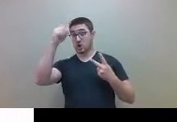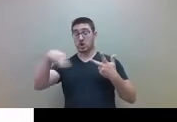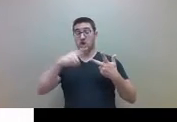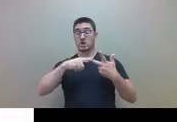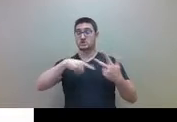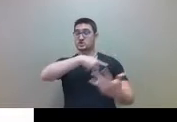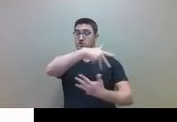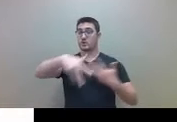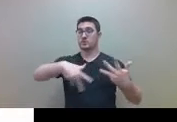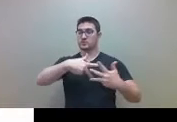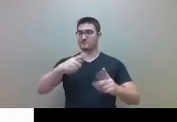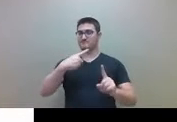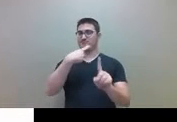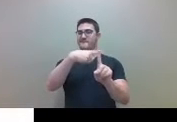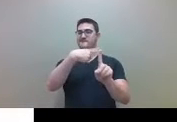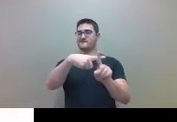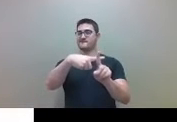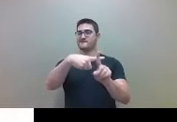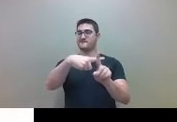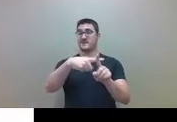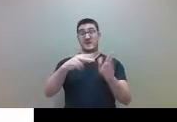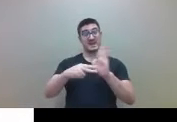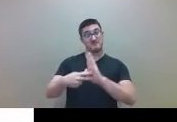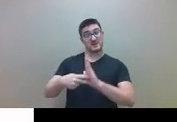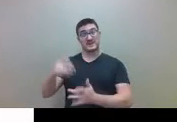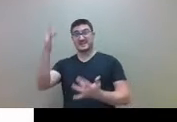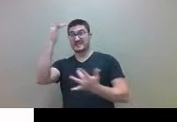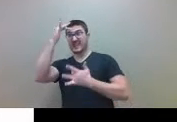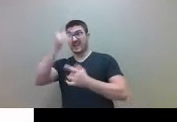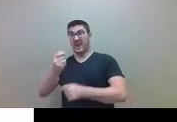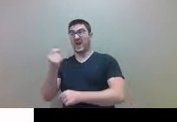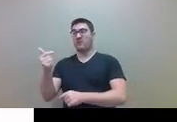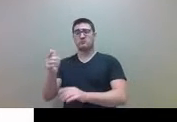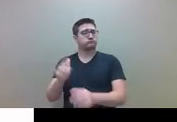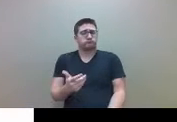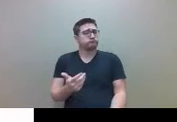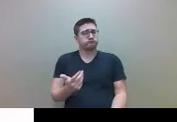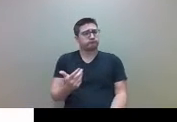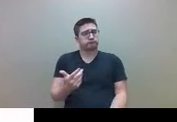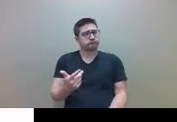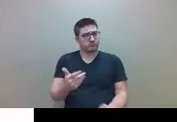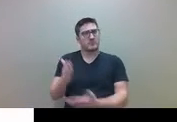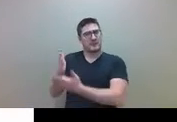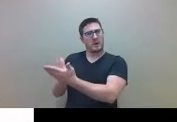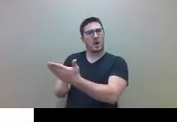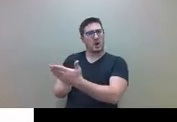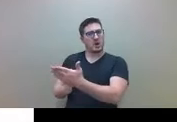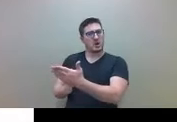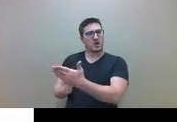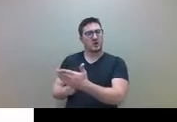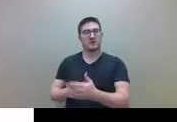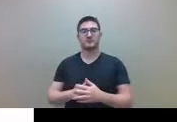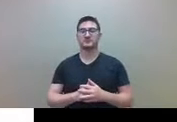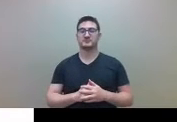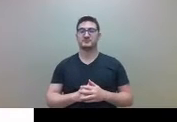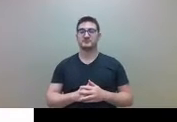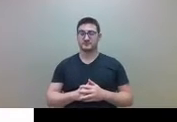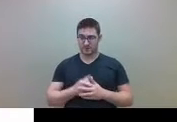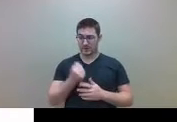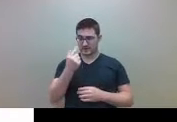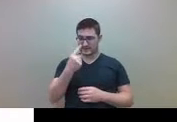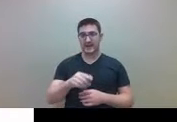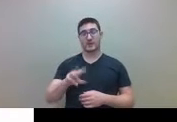the absence of disease or infirmity. So the key point here is that wellness is an active process, not